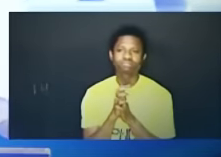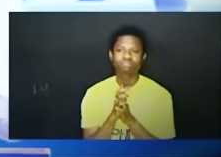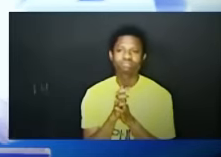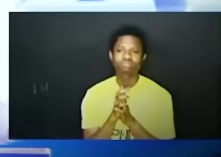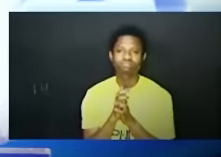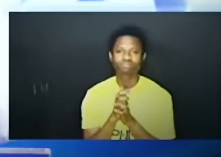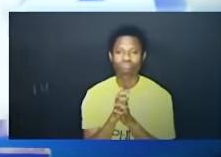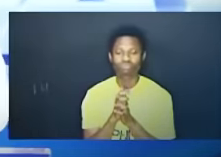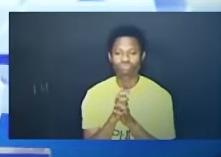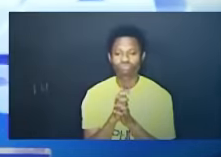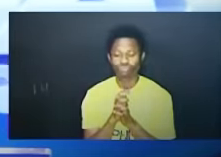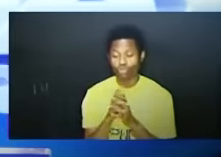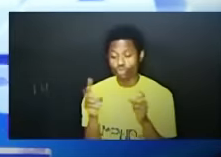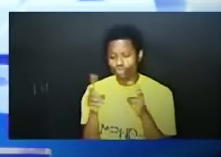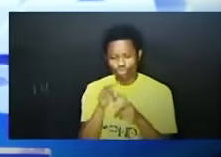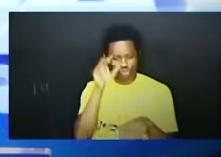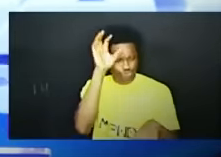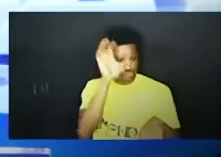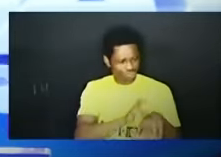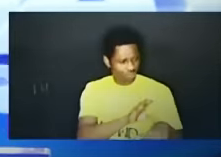So the church called to worship.